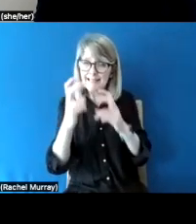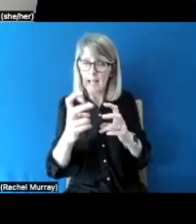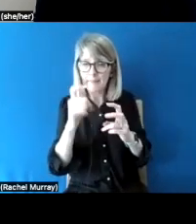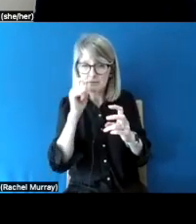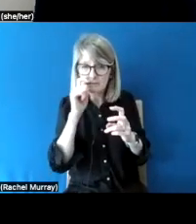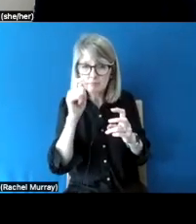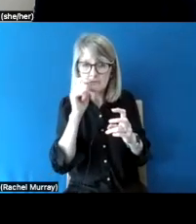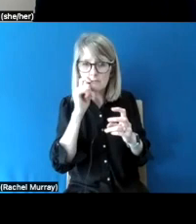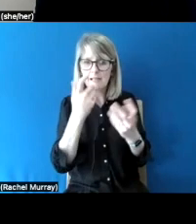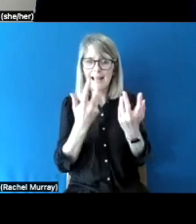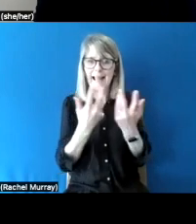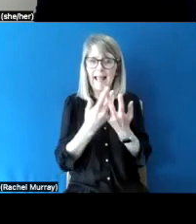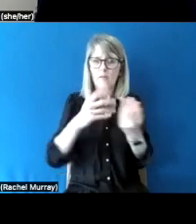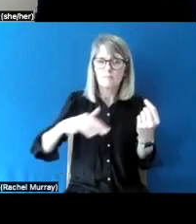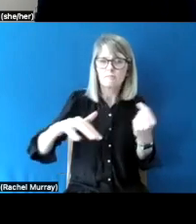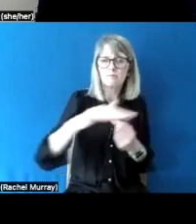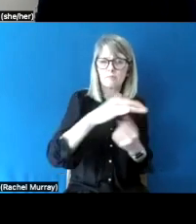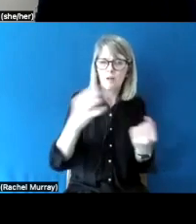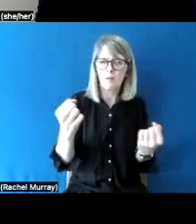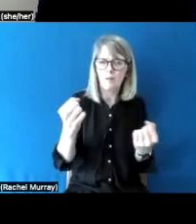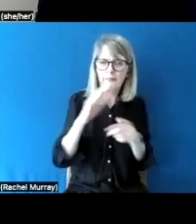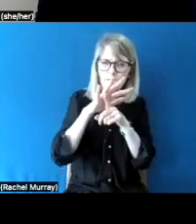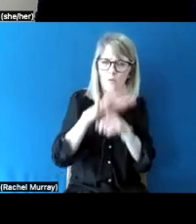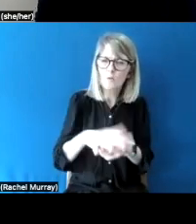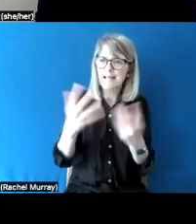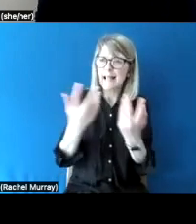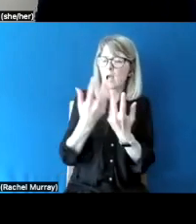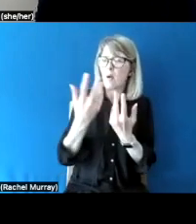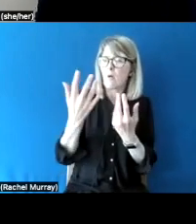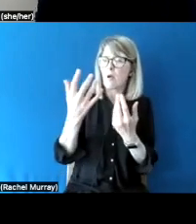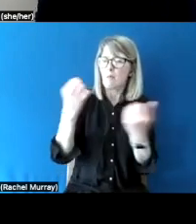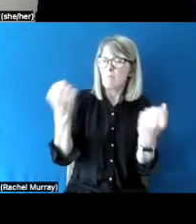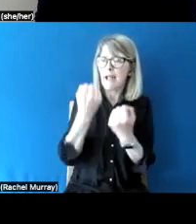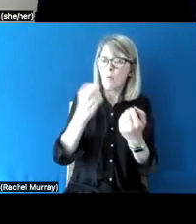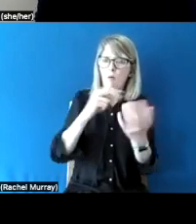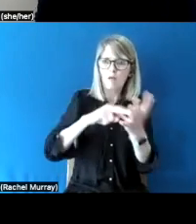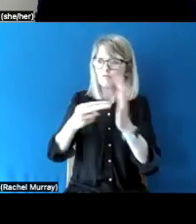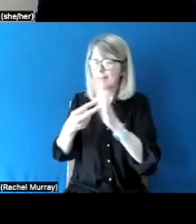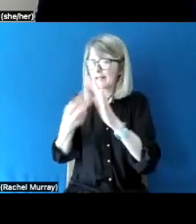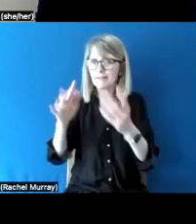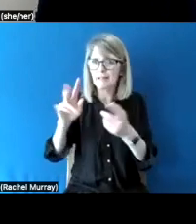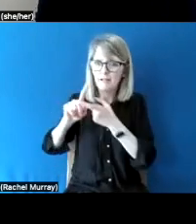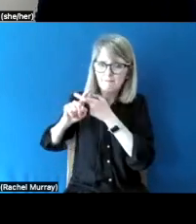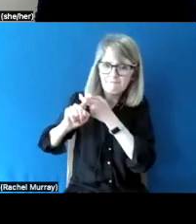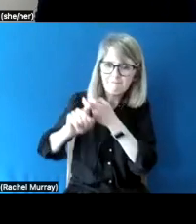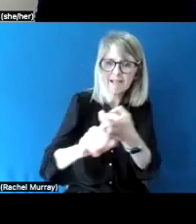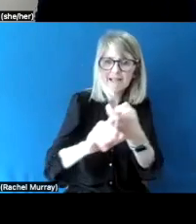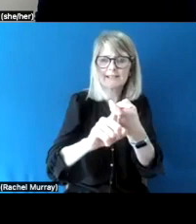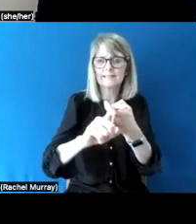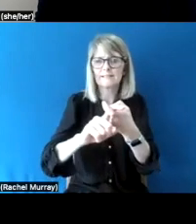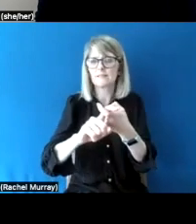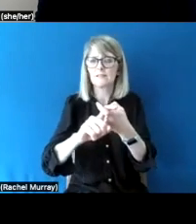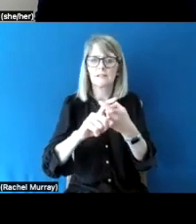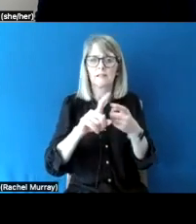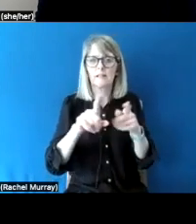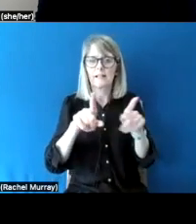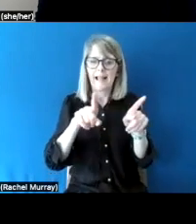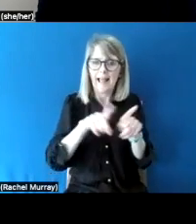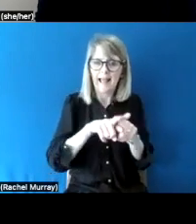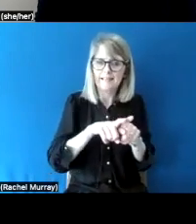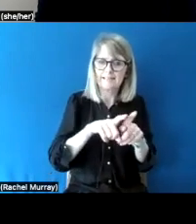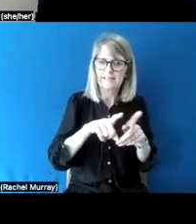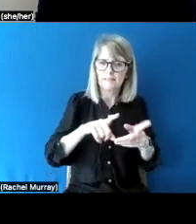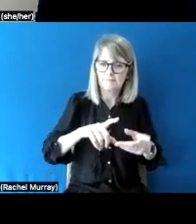field of force in which power is arranged has been fixed, coupled, and constituted in